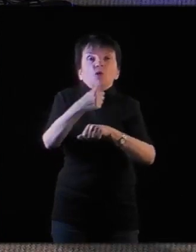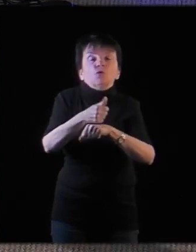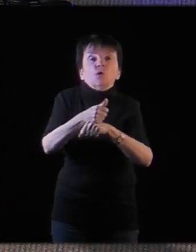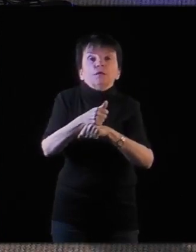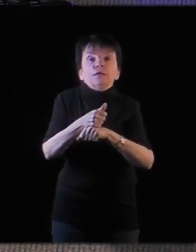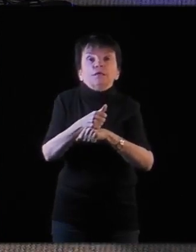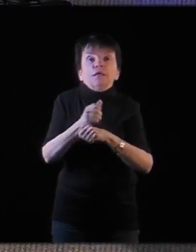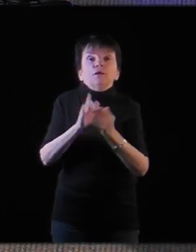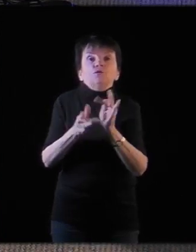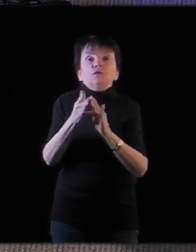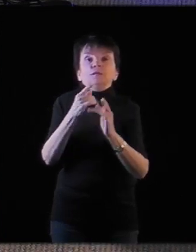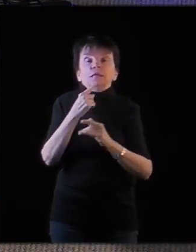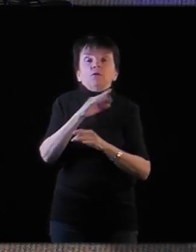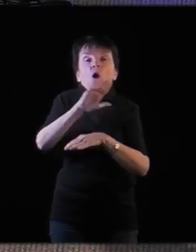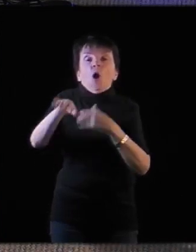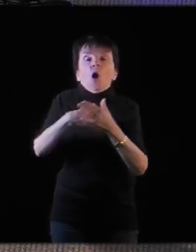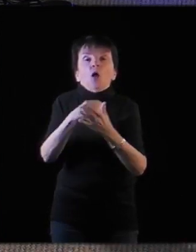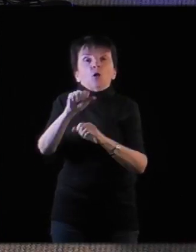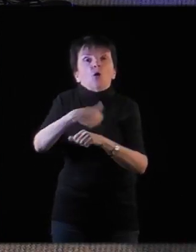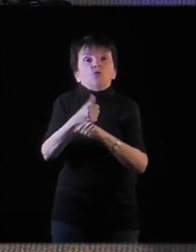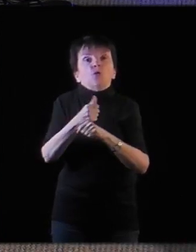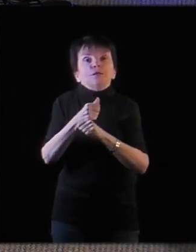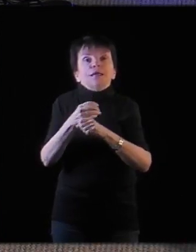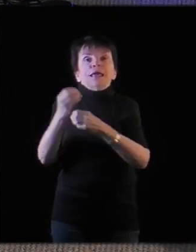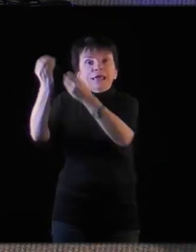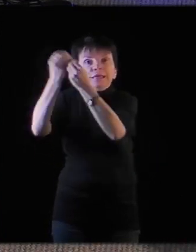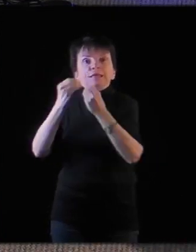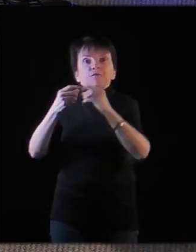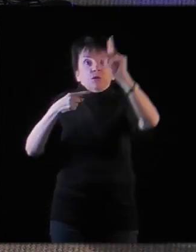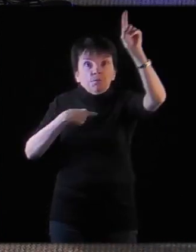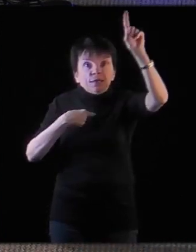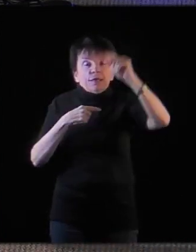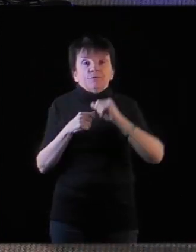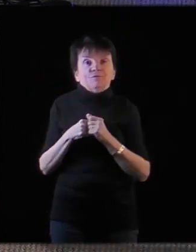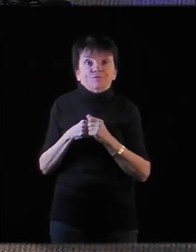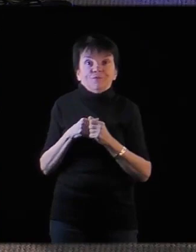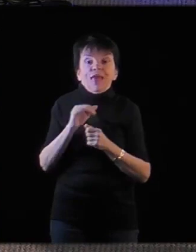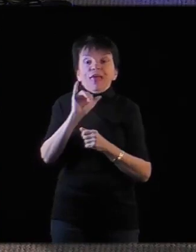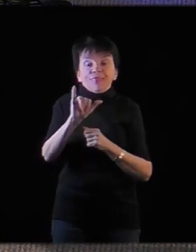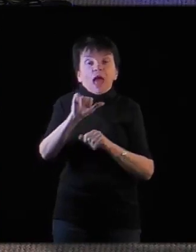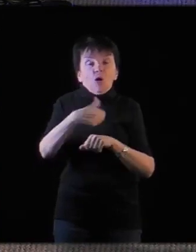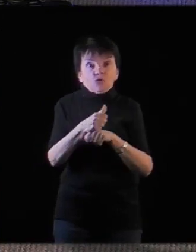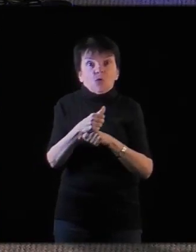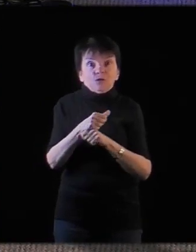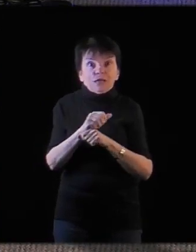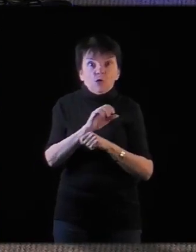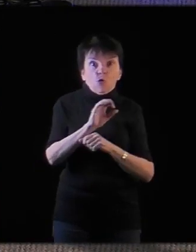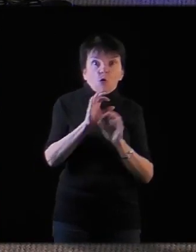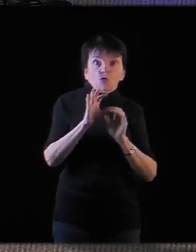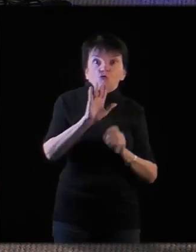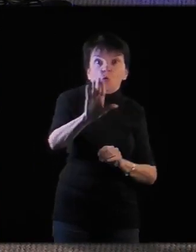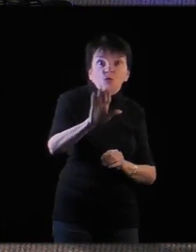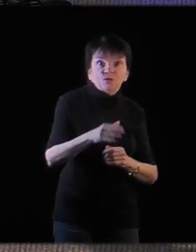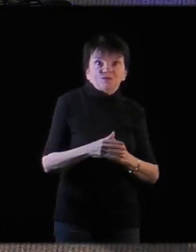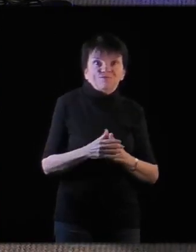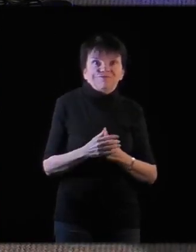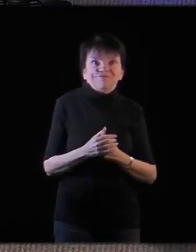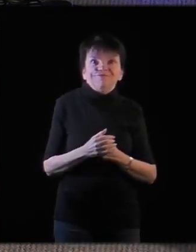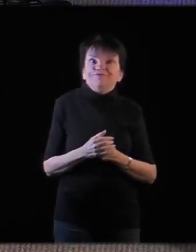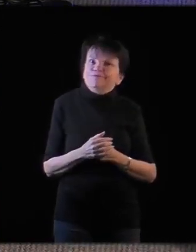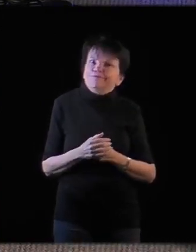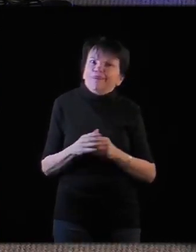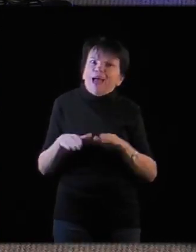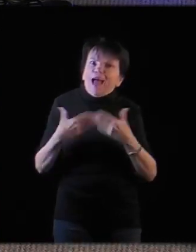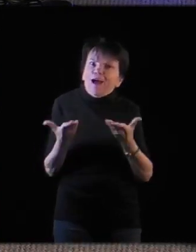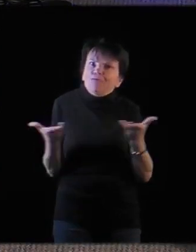Jesus said, all authority in heaven and earth has been given to me. And the really cool thing is that authority can be yours. You say, well, how is that the case? So when